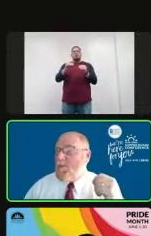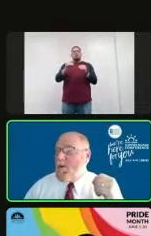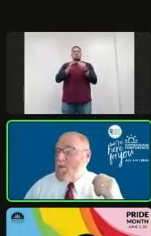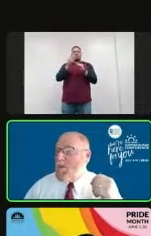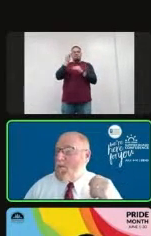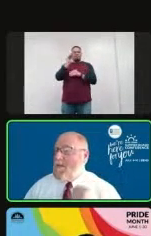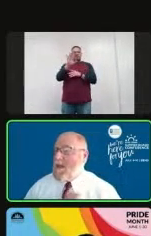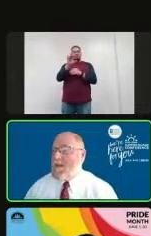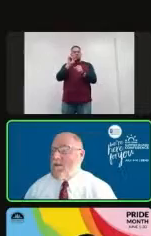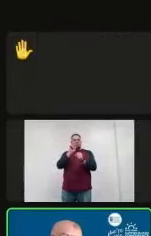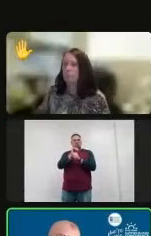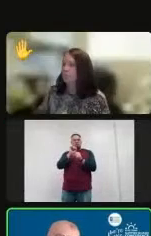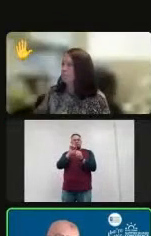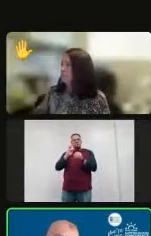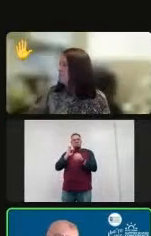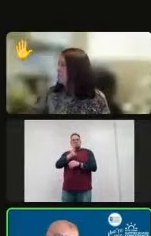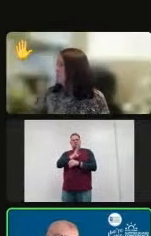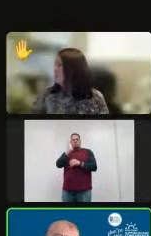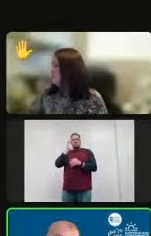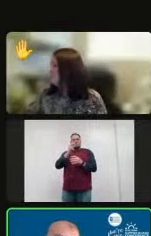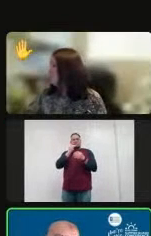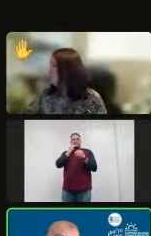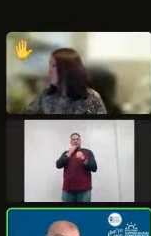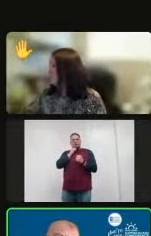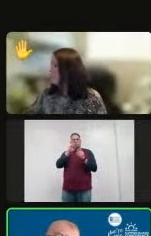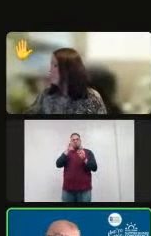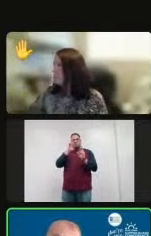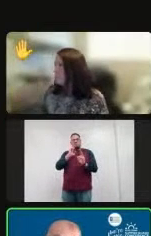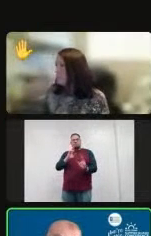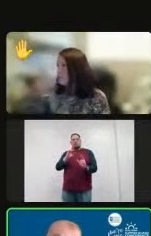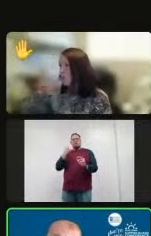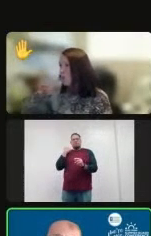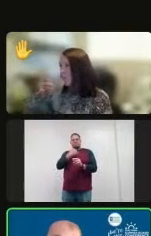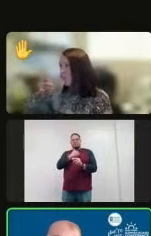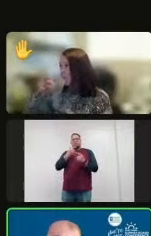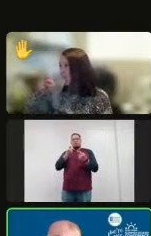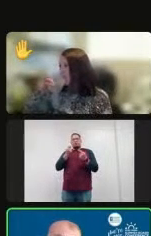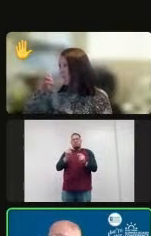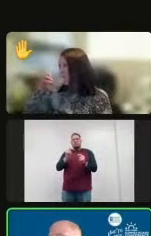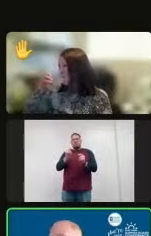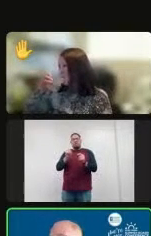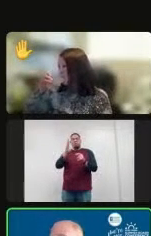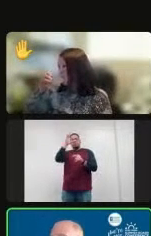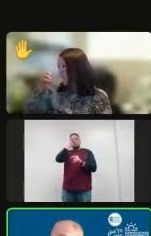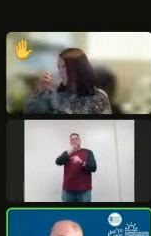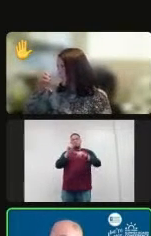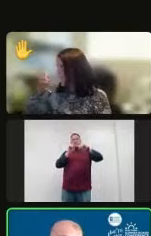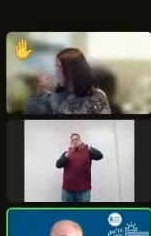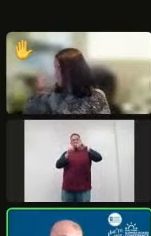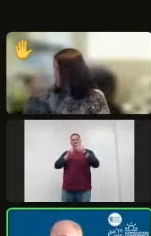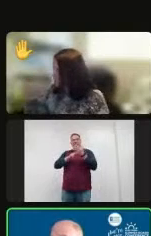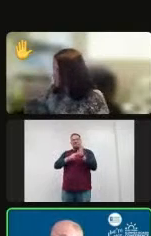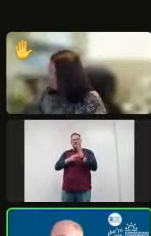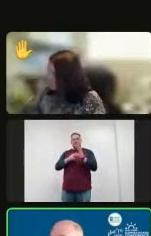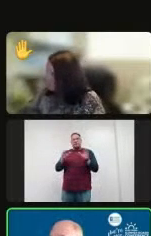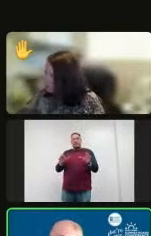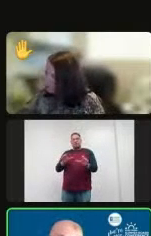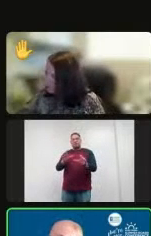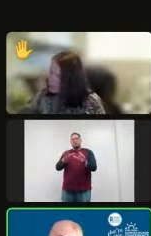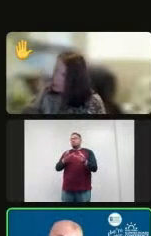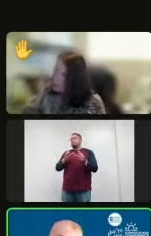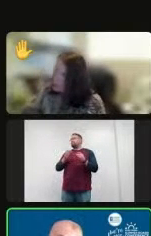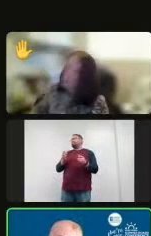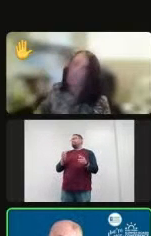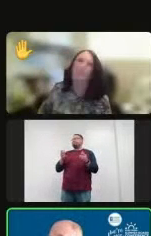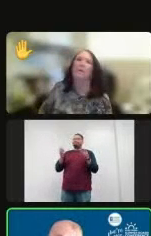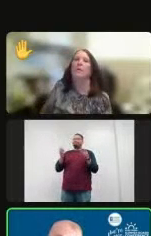the board will be conducted with care and respect. Members strive to assume positive intent and will actively cultivate an environment